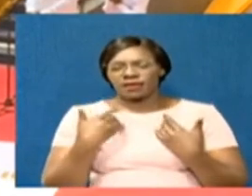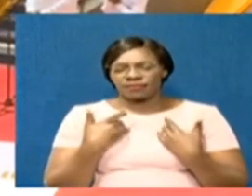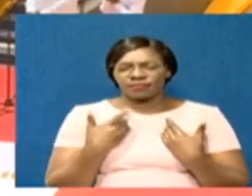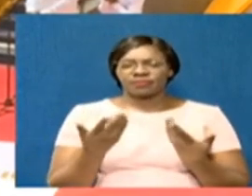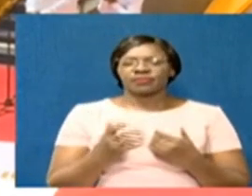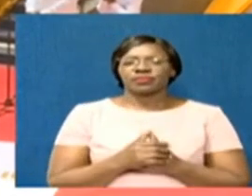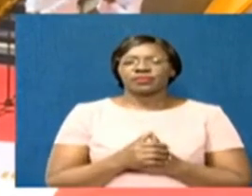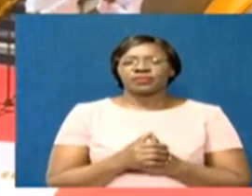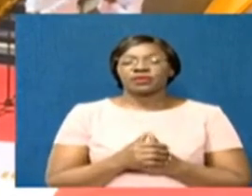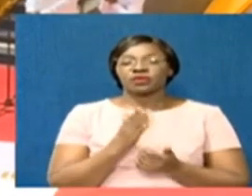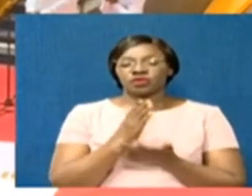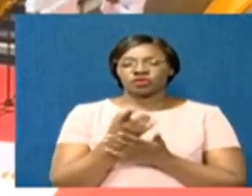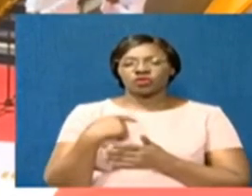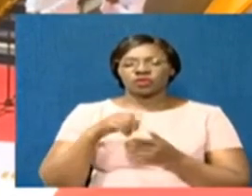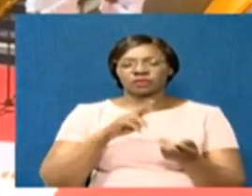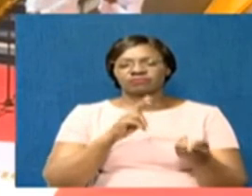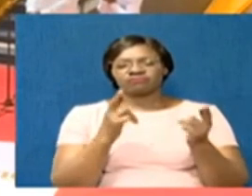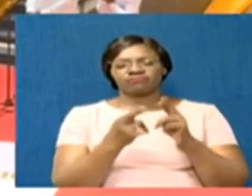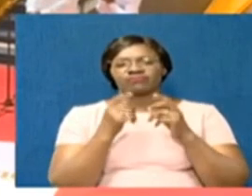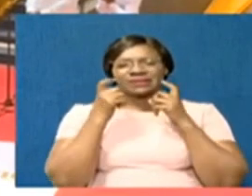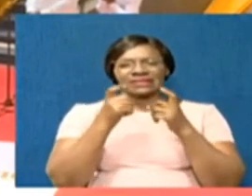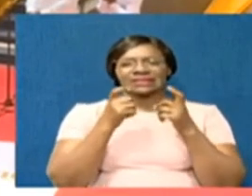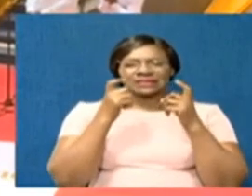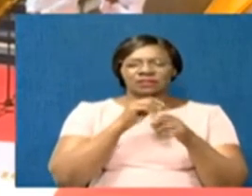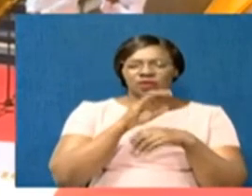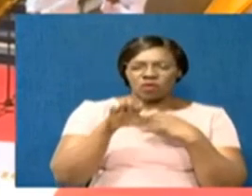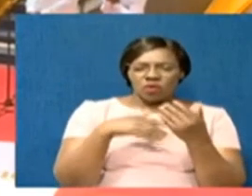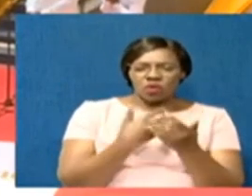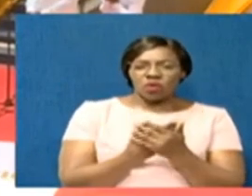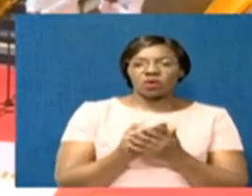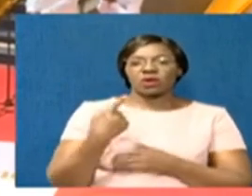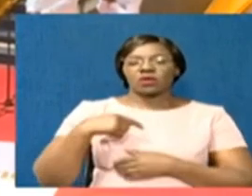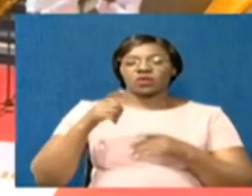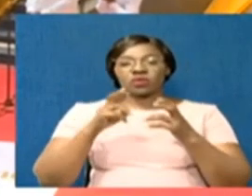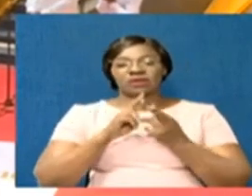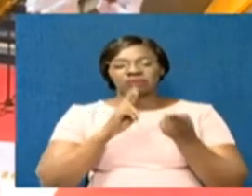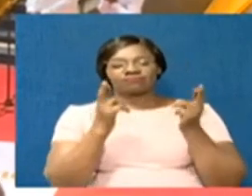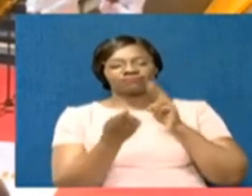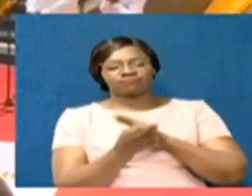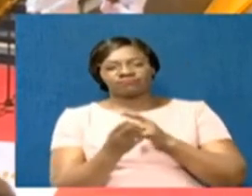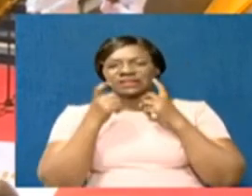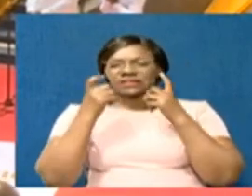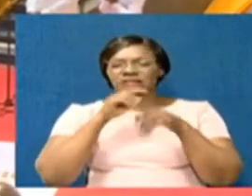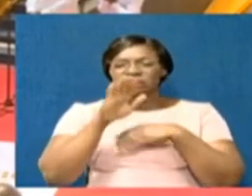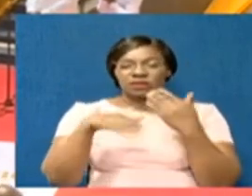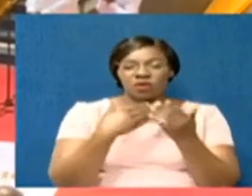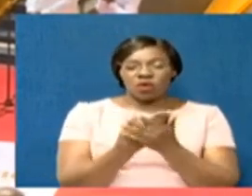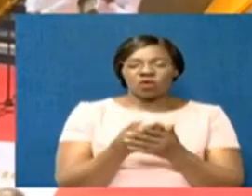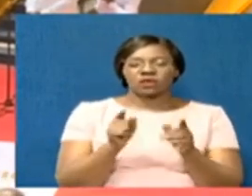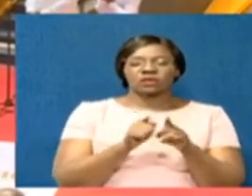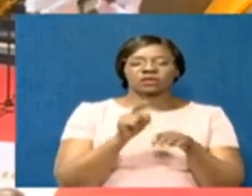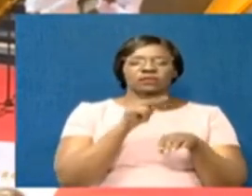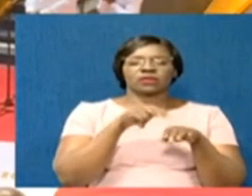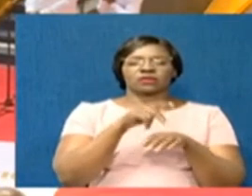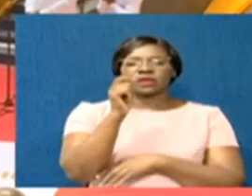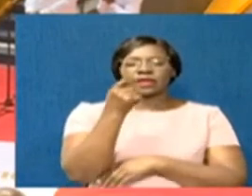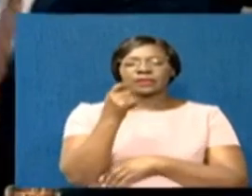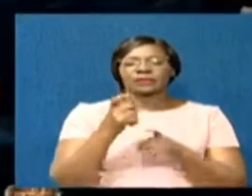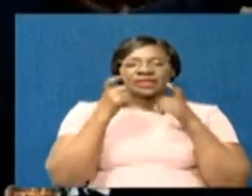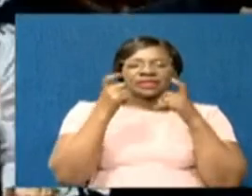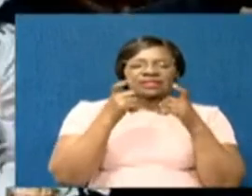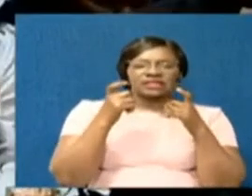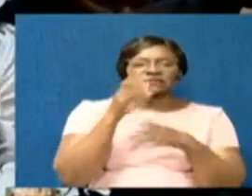I therefore repent every sin. We repent every sin as a nation. Sins of